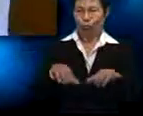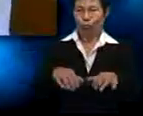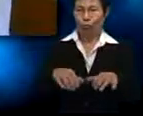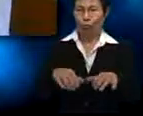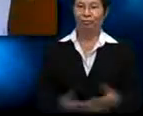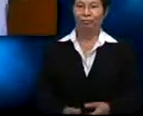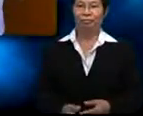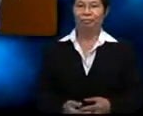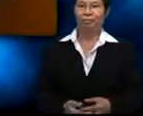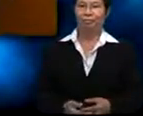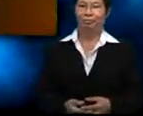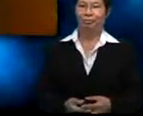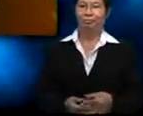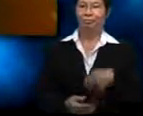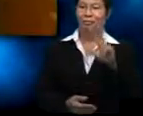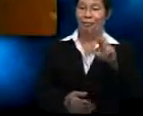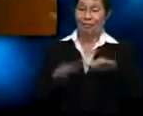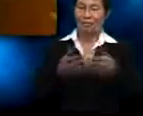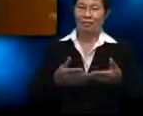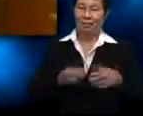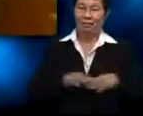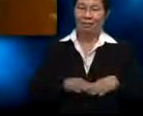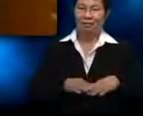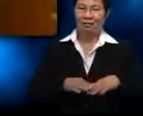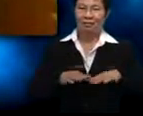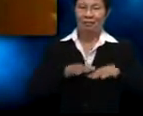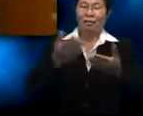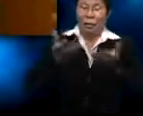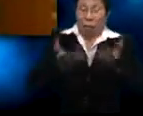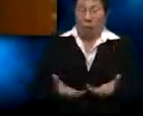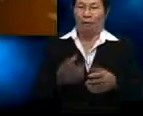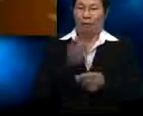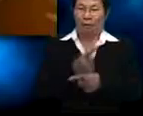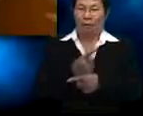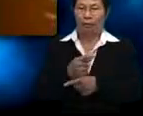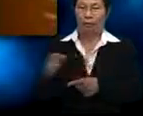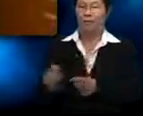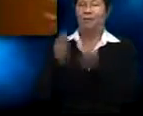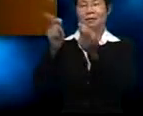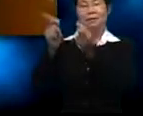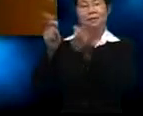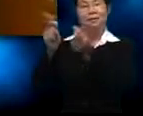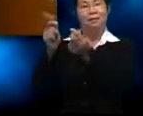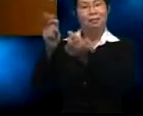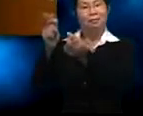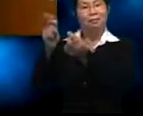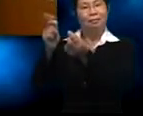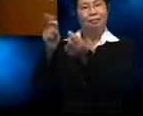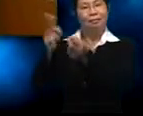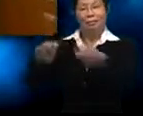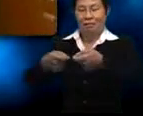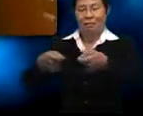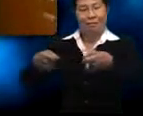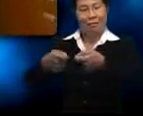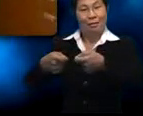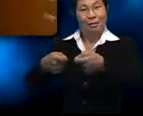this. This is a weight. Okay? This is a rubber